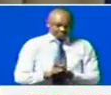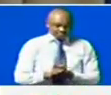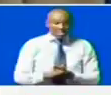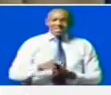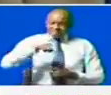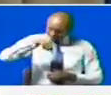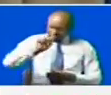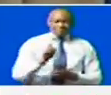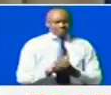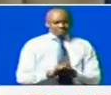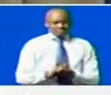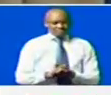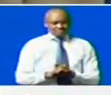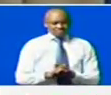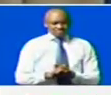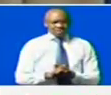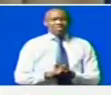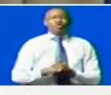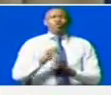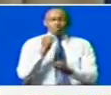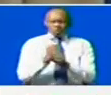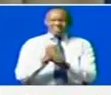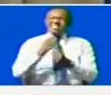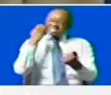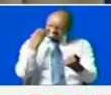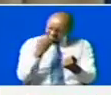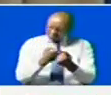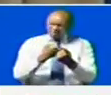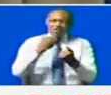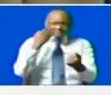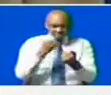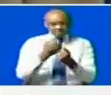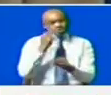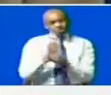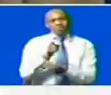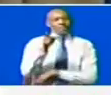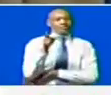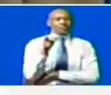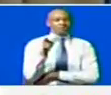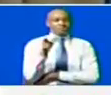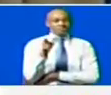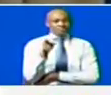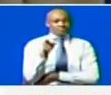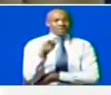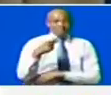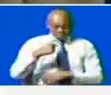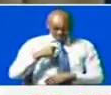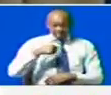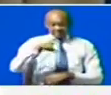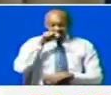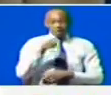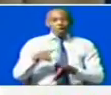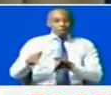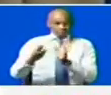They do a very difficult job. I take this